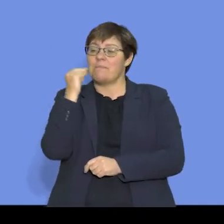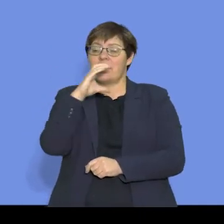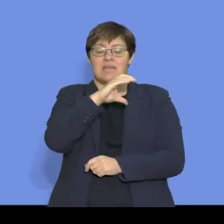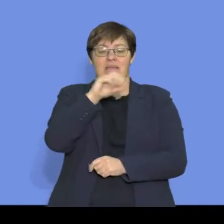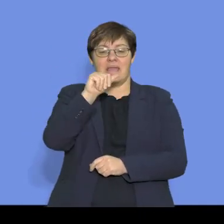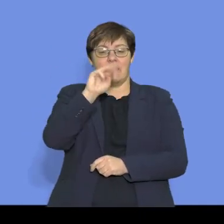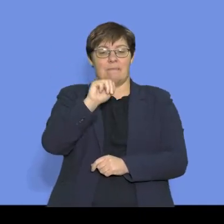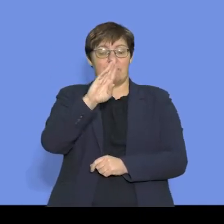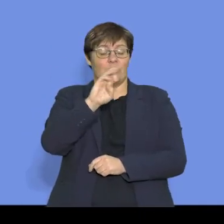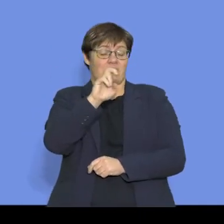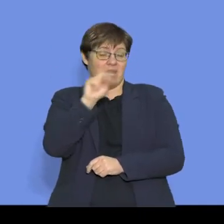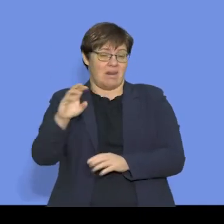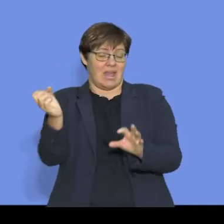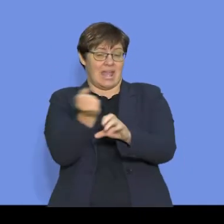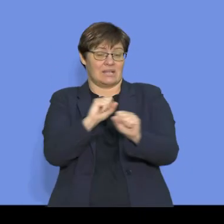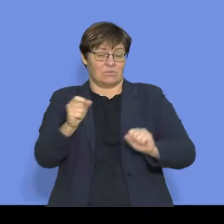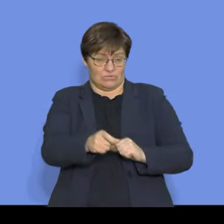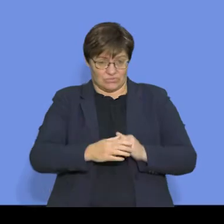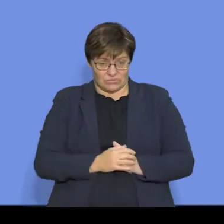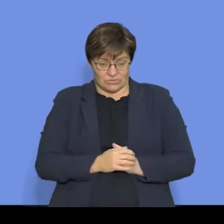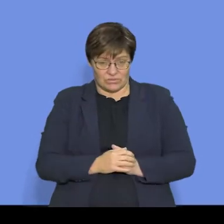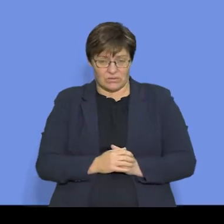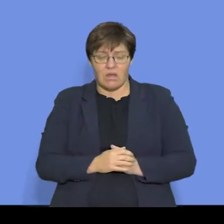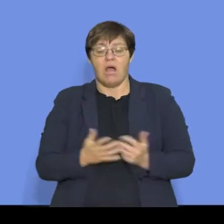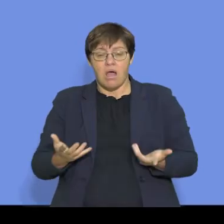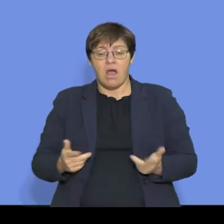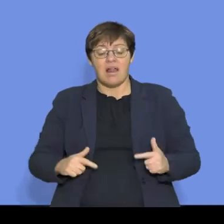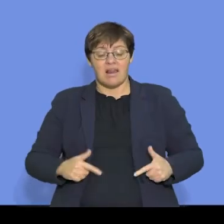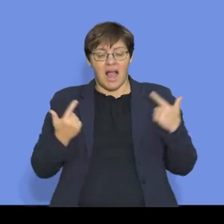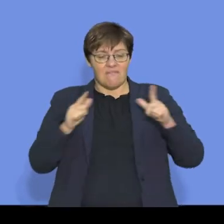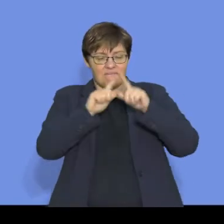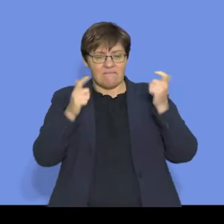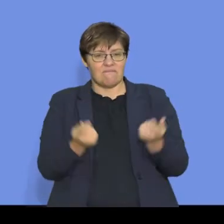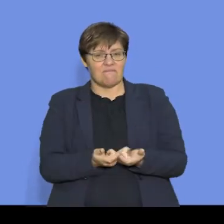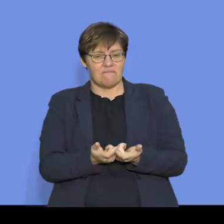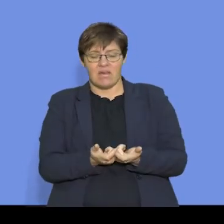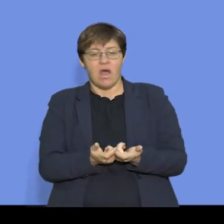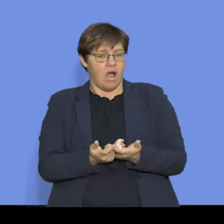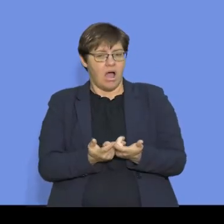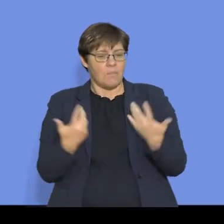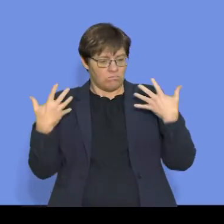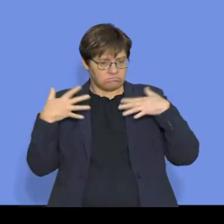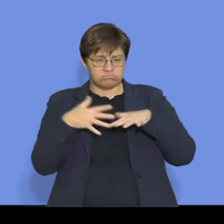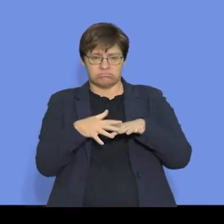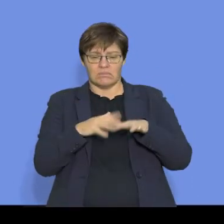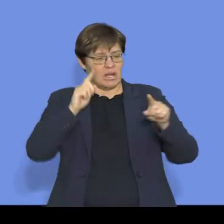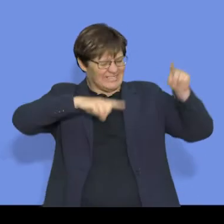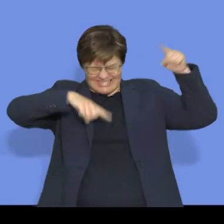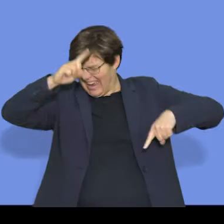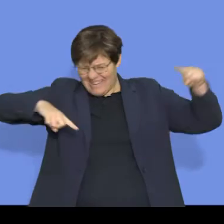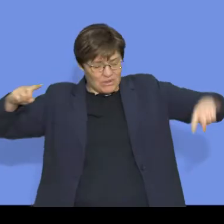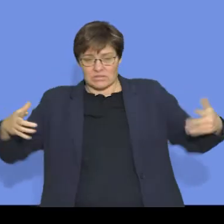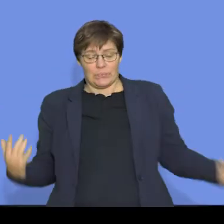Cambrian Explosion. And that was when life on Earth diversified, became very,